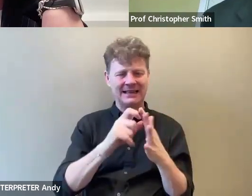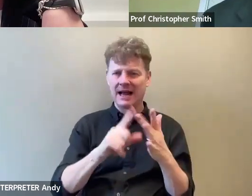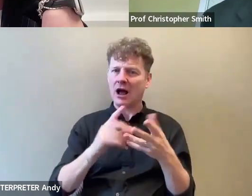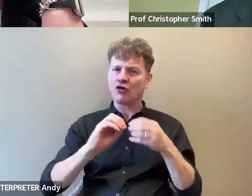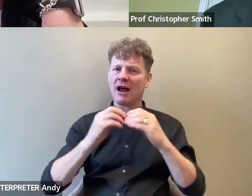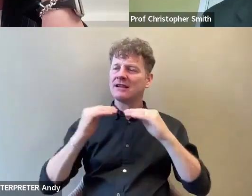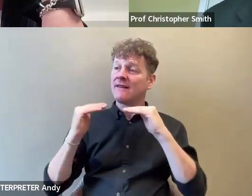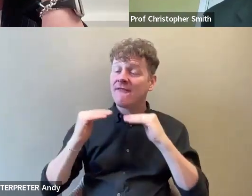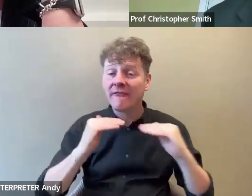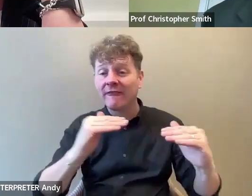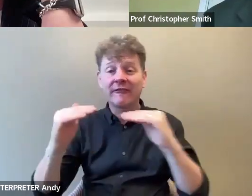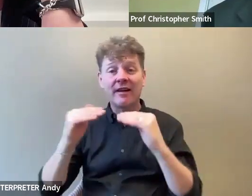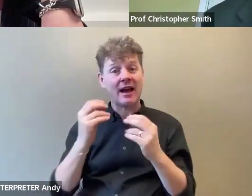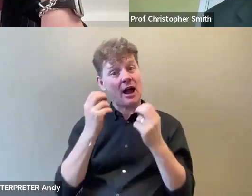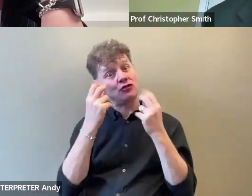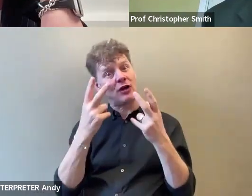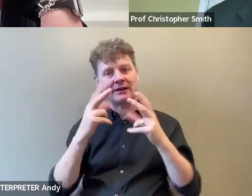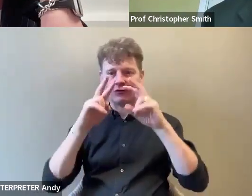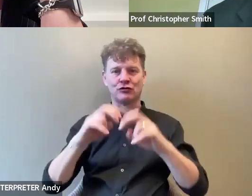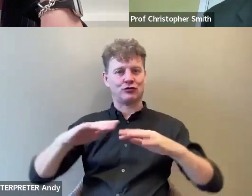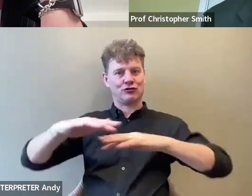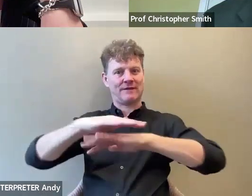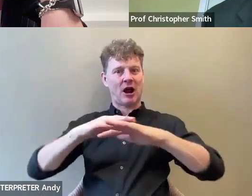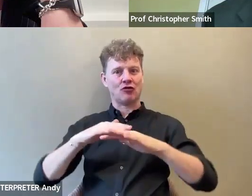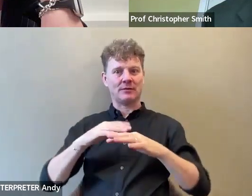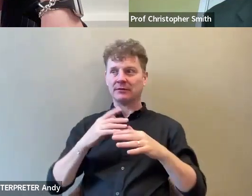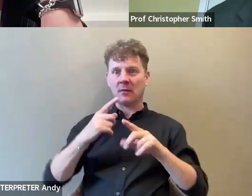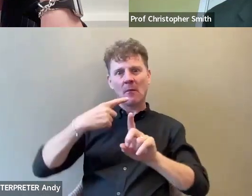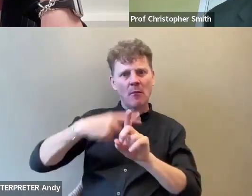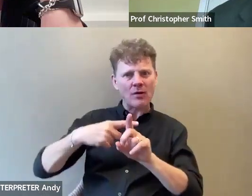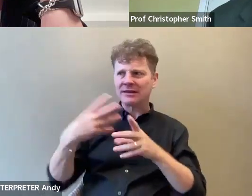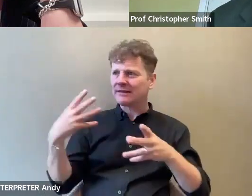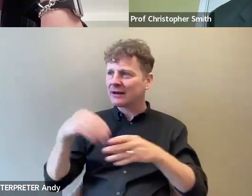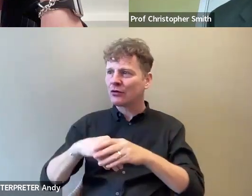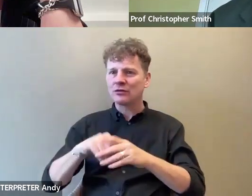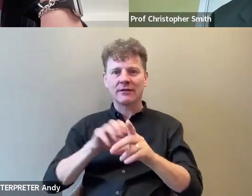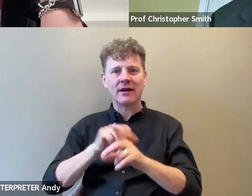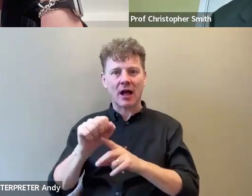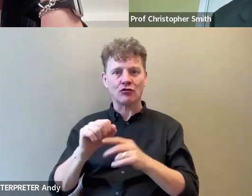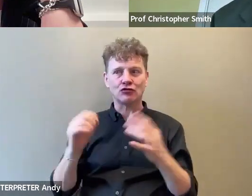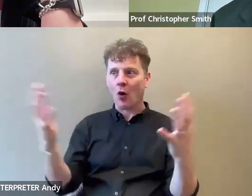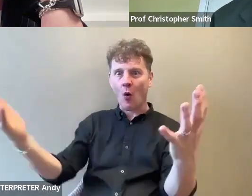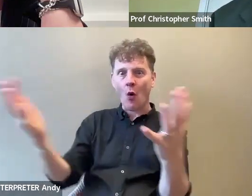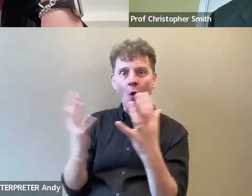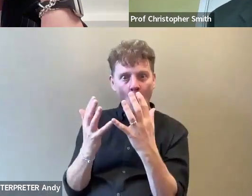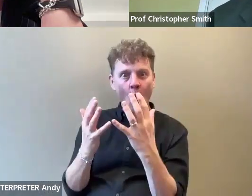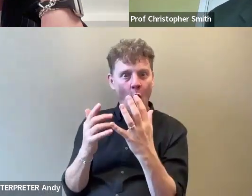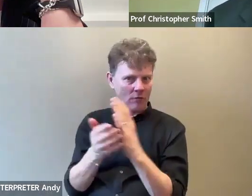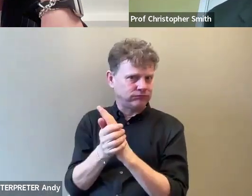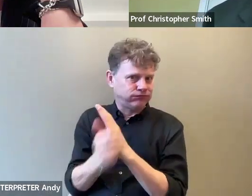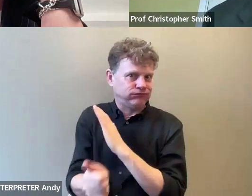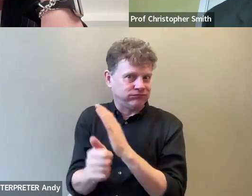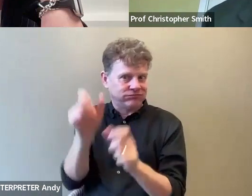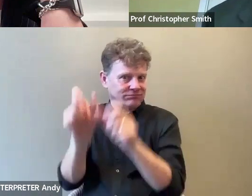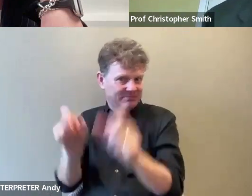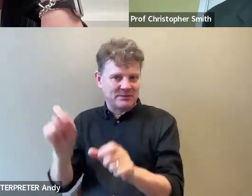and attractive research environments, which supports positive and inclusive cultures that attract and retain talented individuals